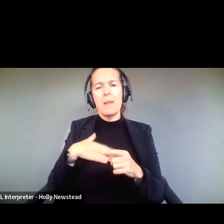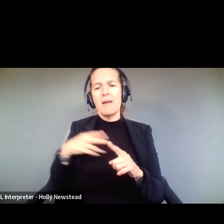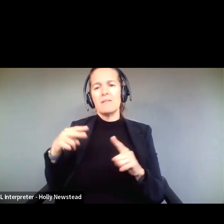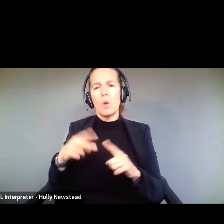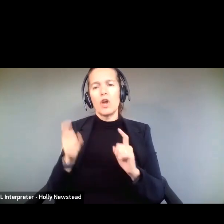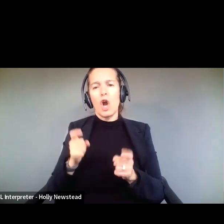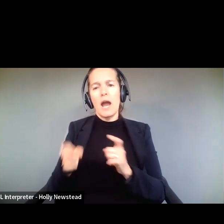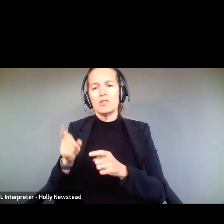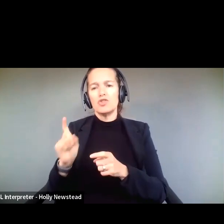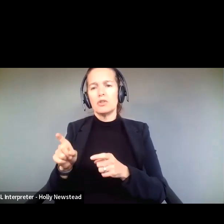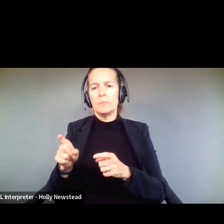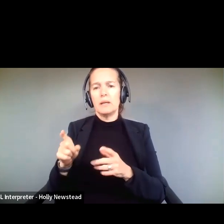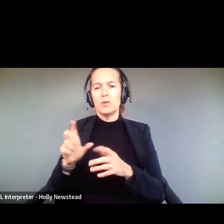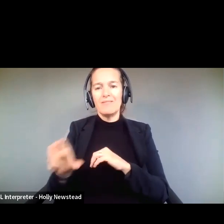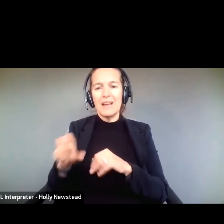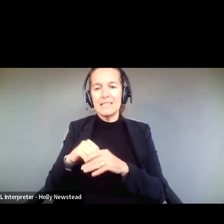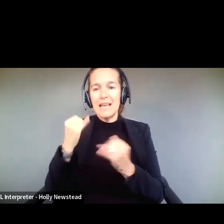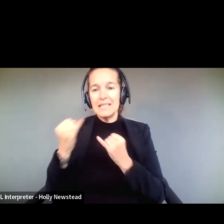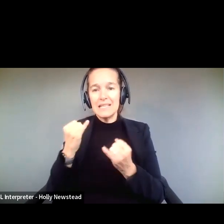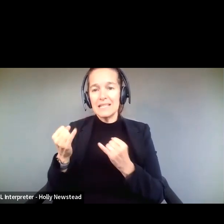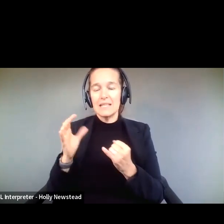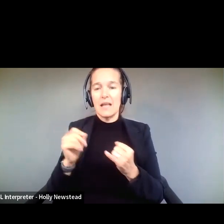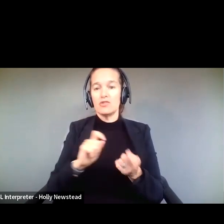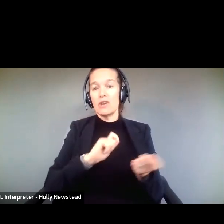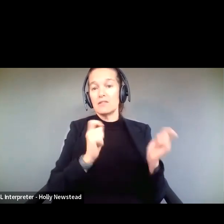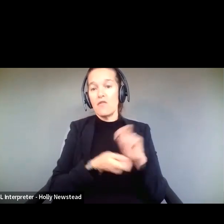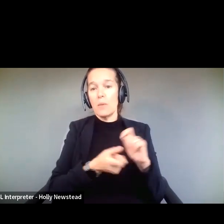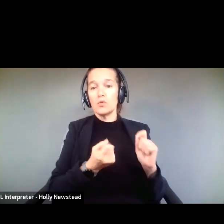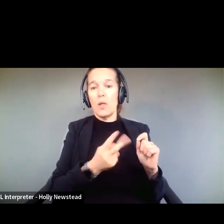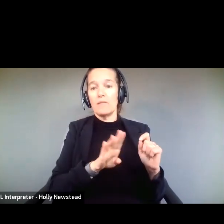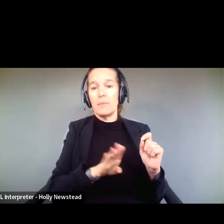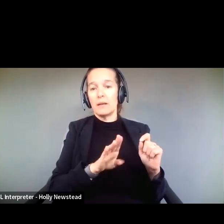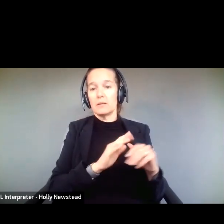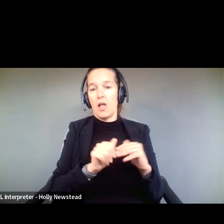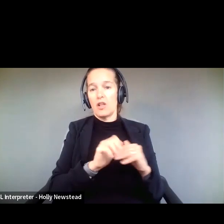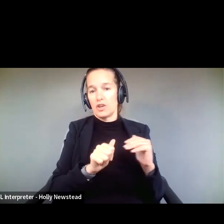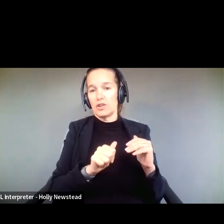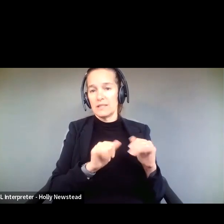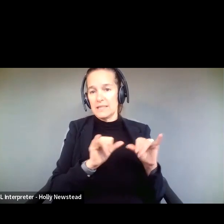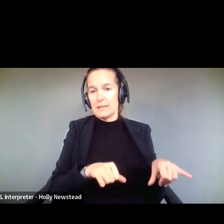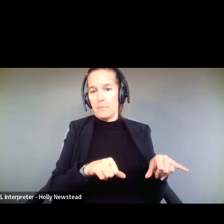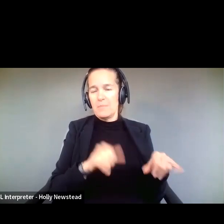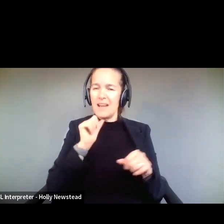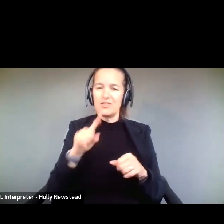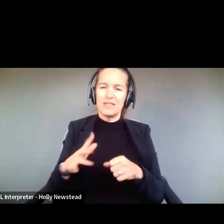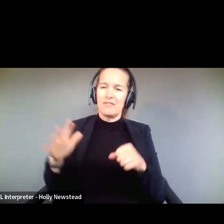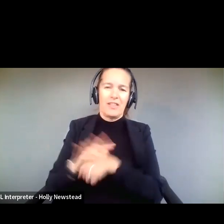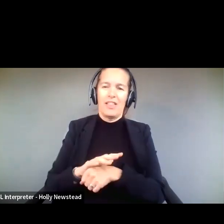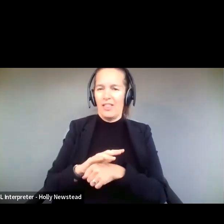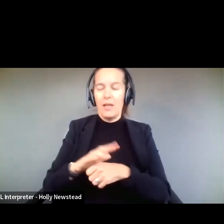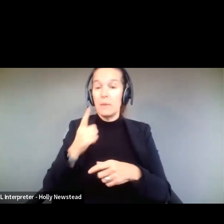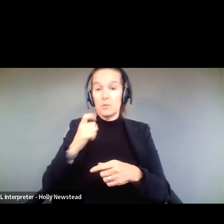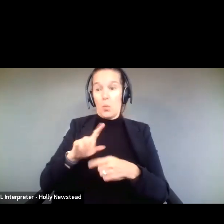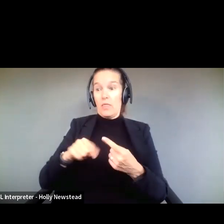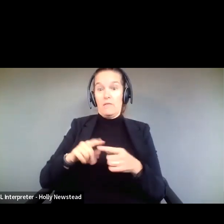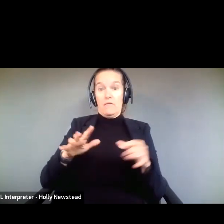invest in ideas that transform the $12 billion system, not just fill gaps and needs, because when the 12 billion whole system